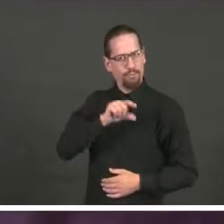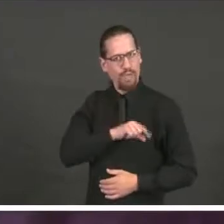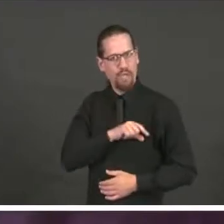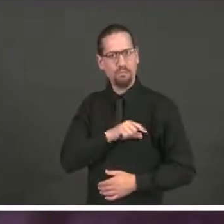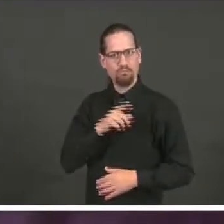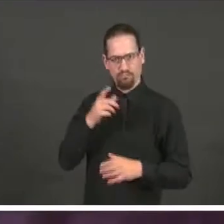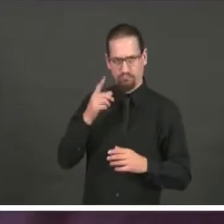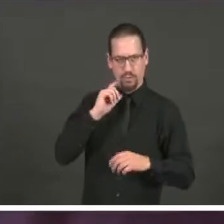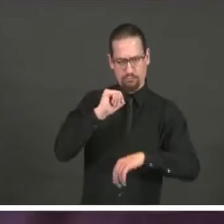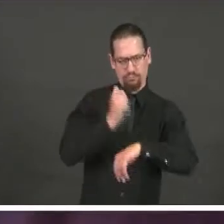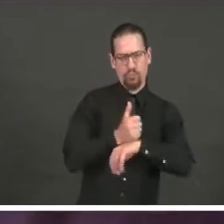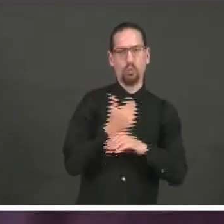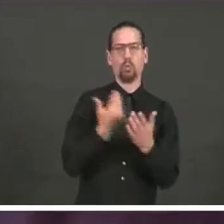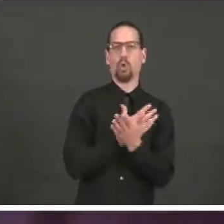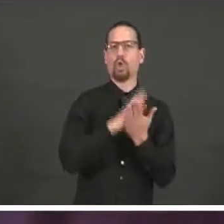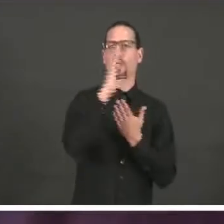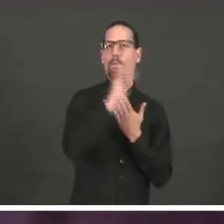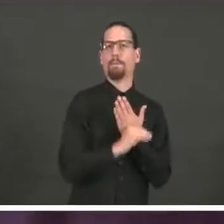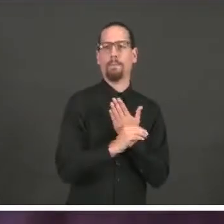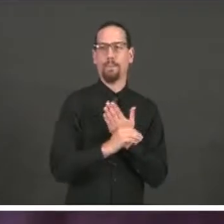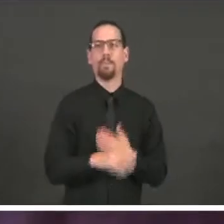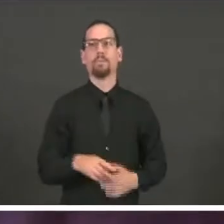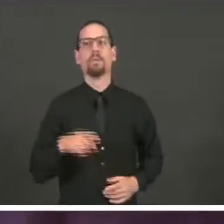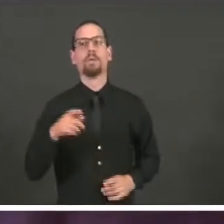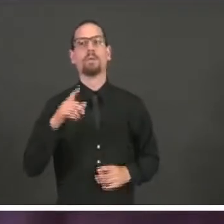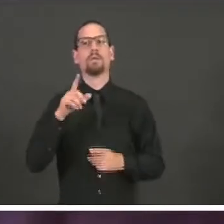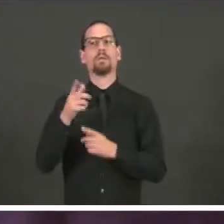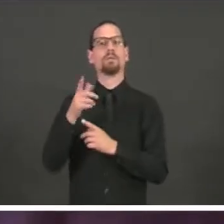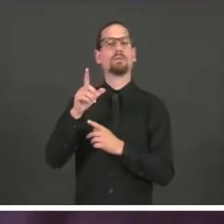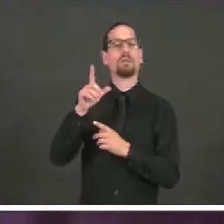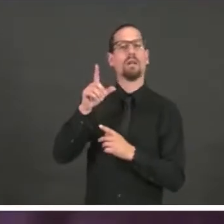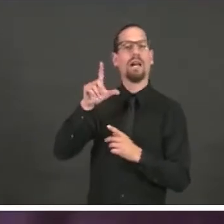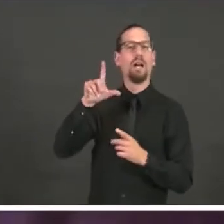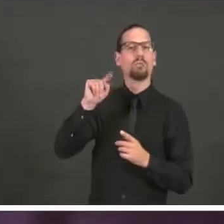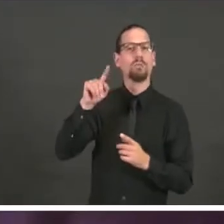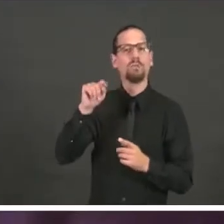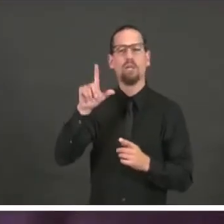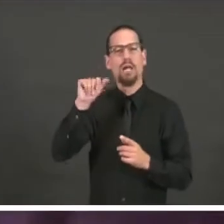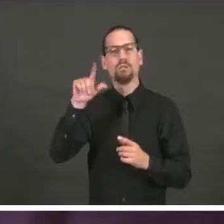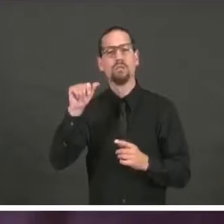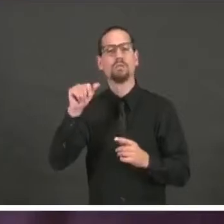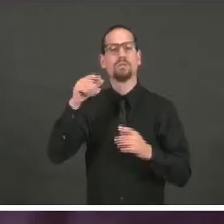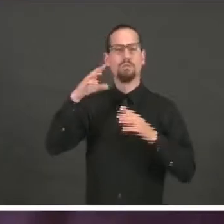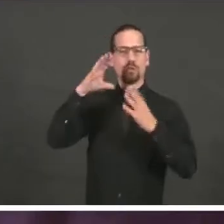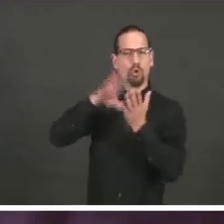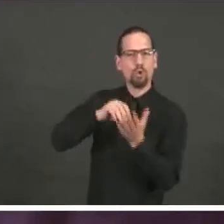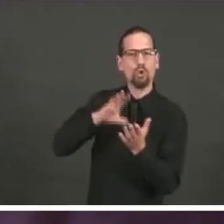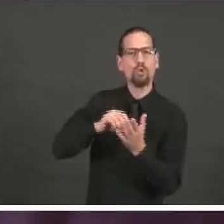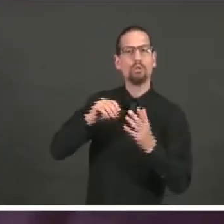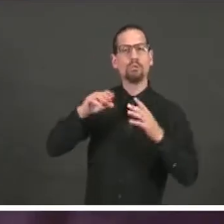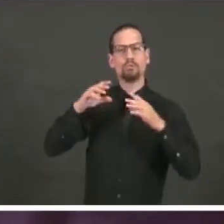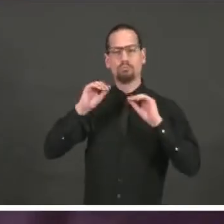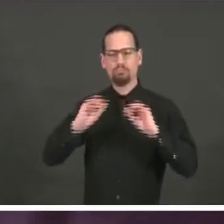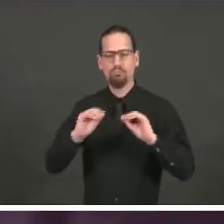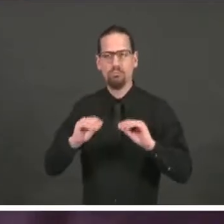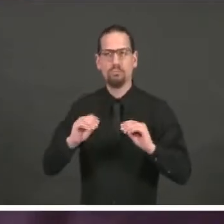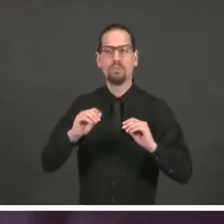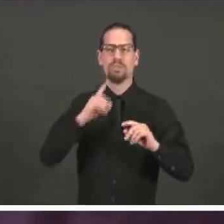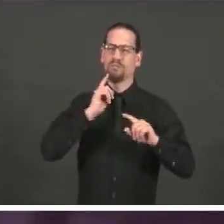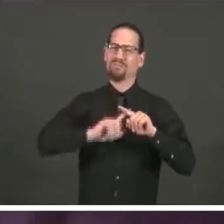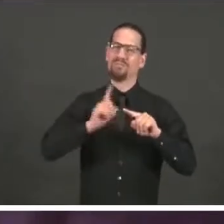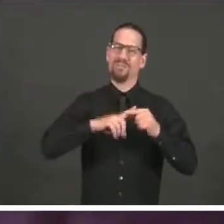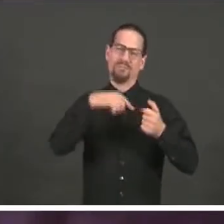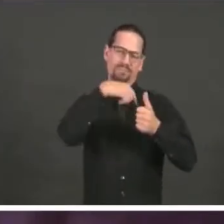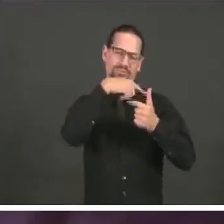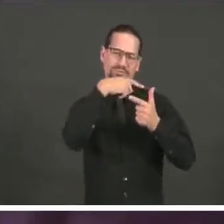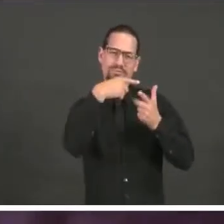learners, culturally responsive, criteria to address all students. We have a lot of these things happening all at the same time. While